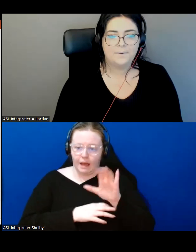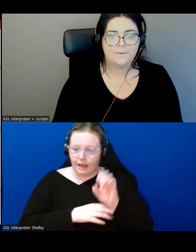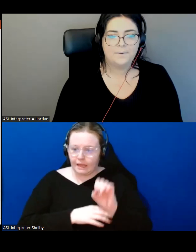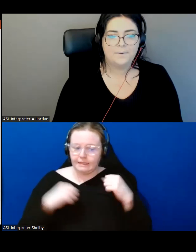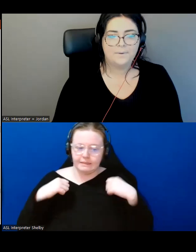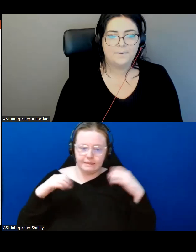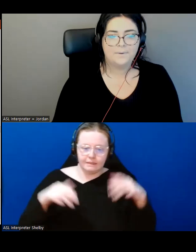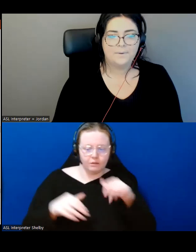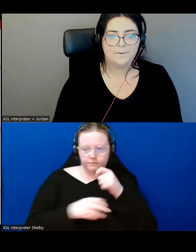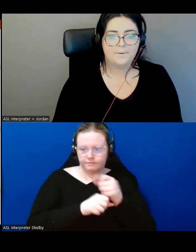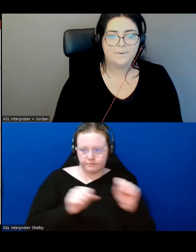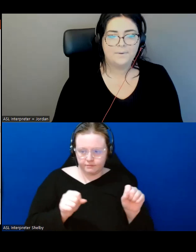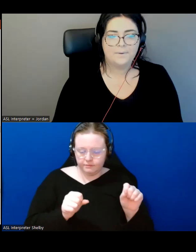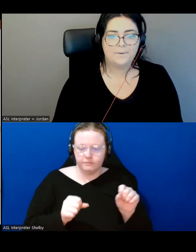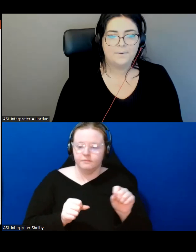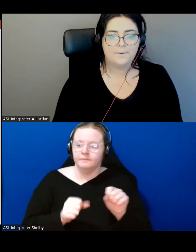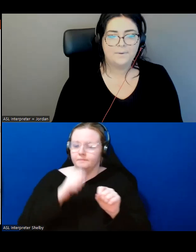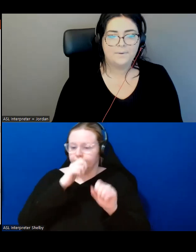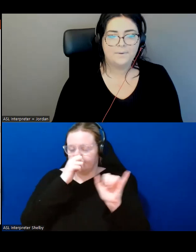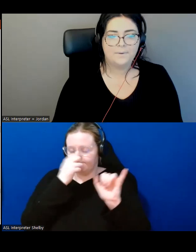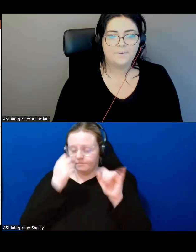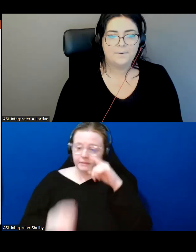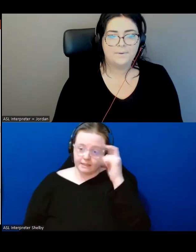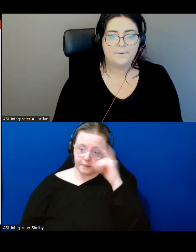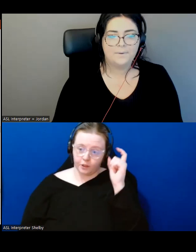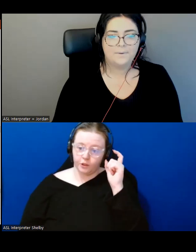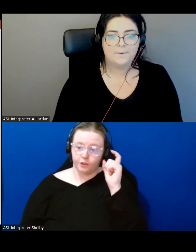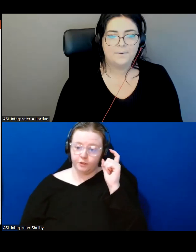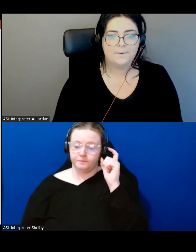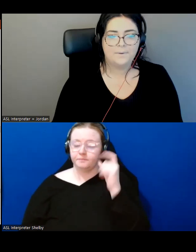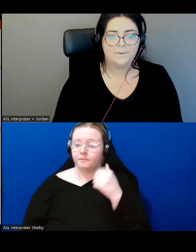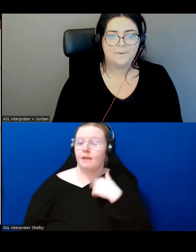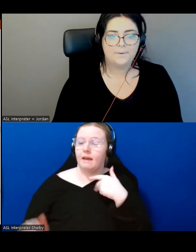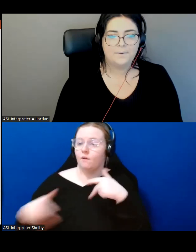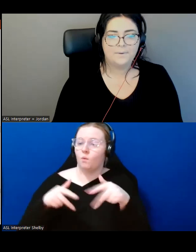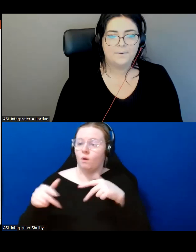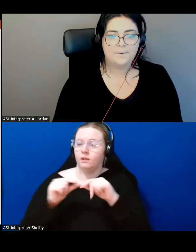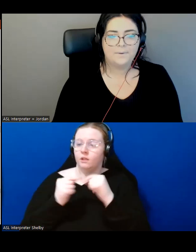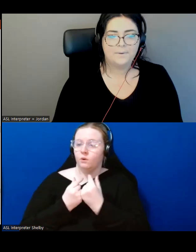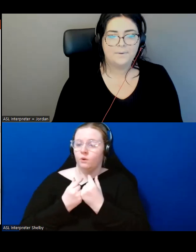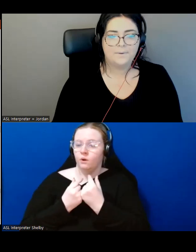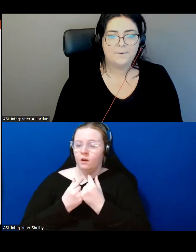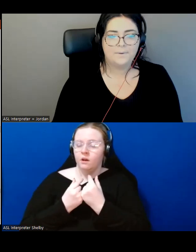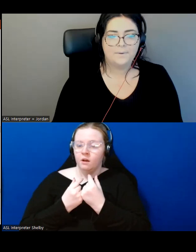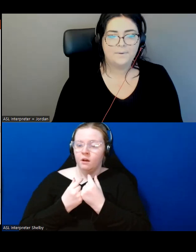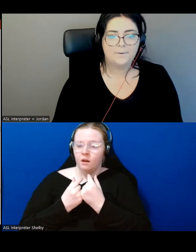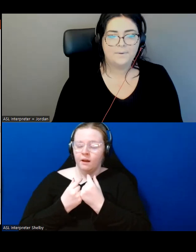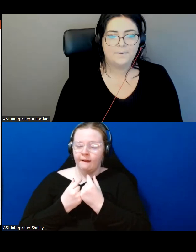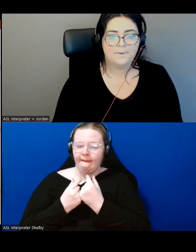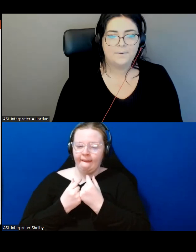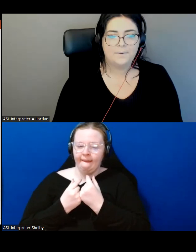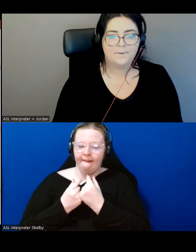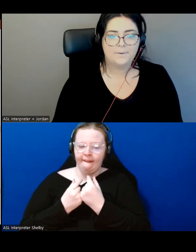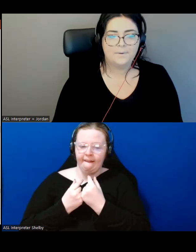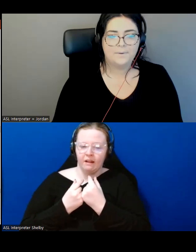kinds of things. But also in the summer, they have walking groups that visit some of the